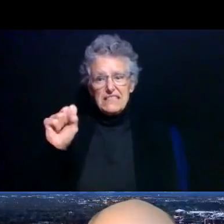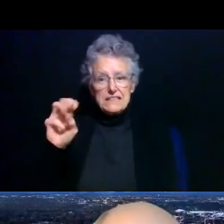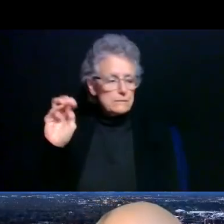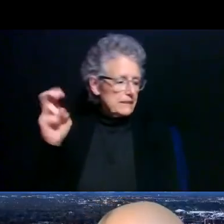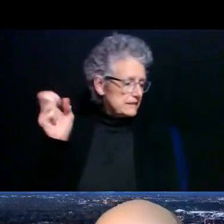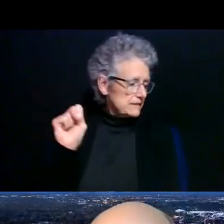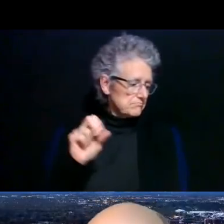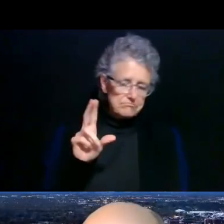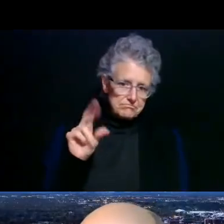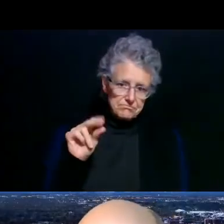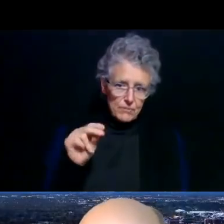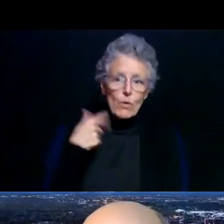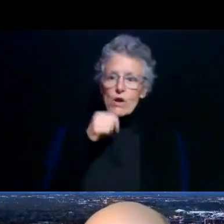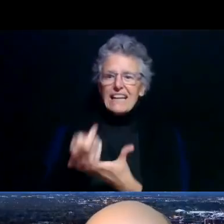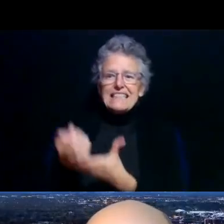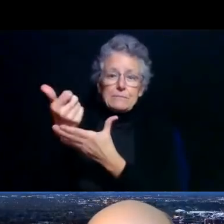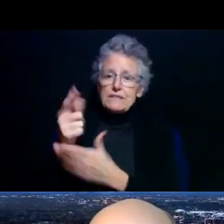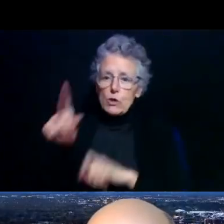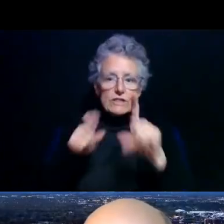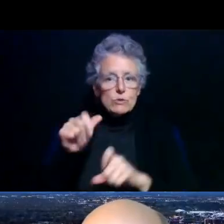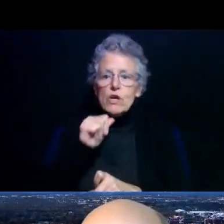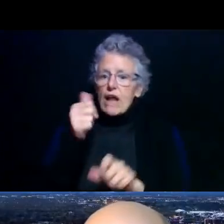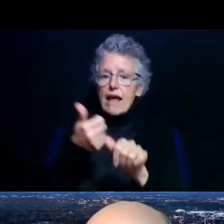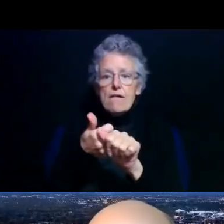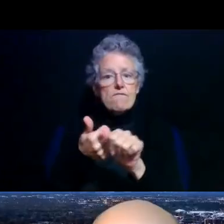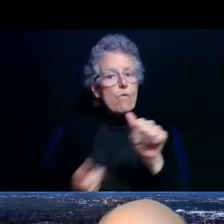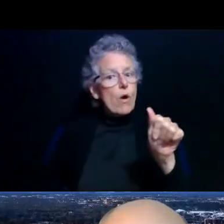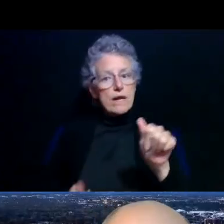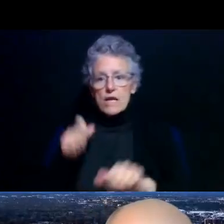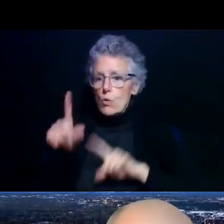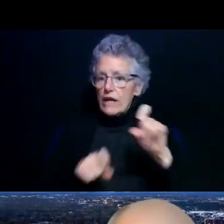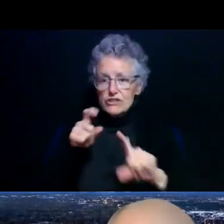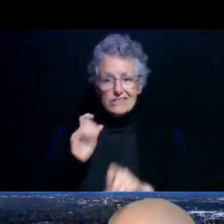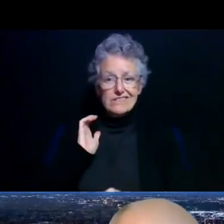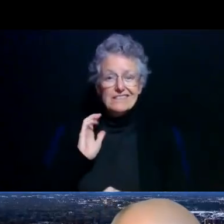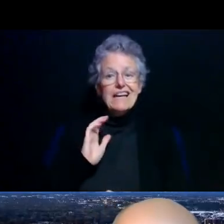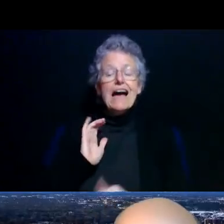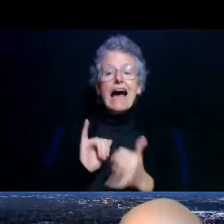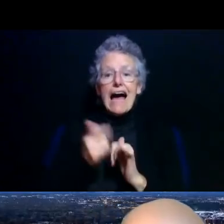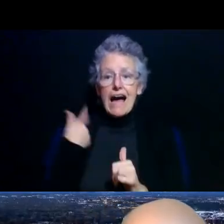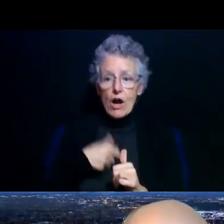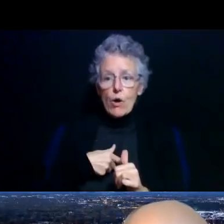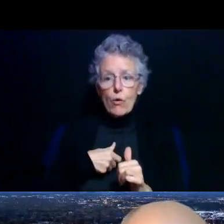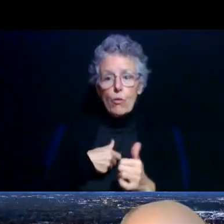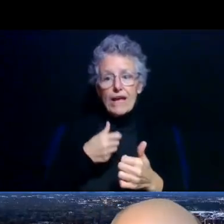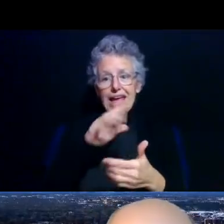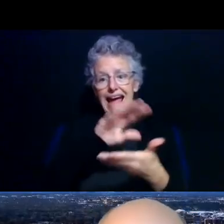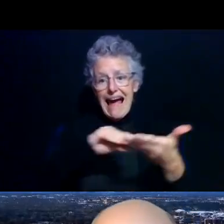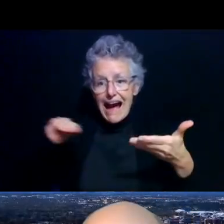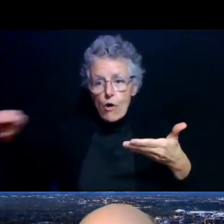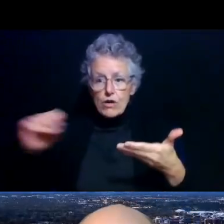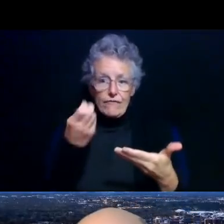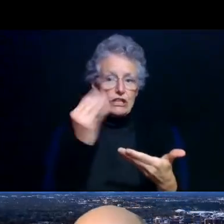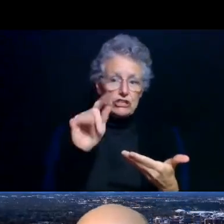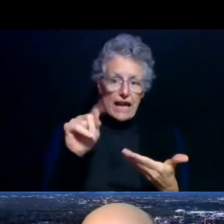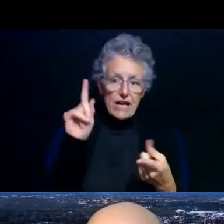any questions, nor are we avoiding any questions. That's just our mechanism for moving them out of the chat into